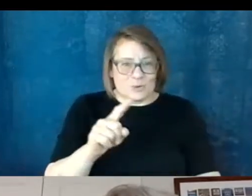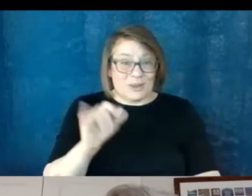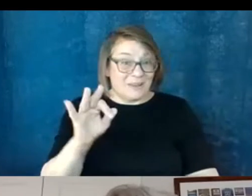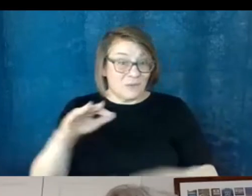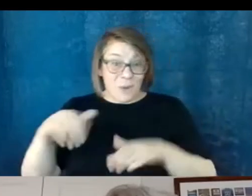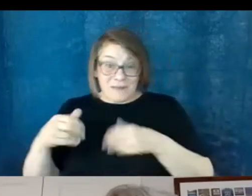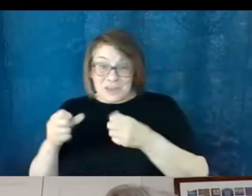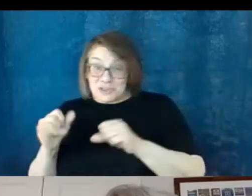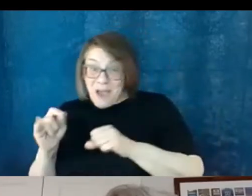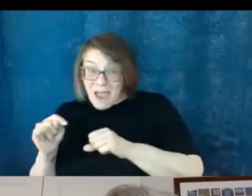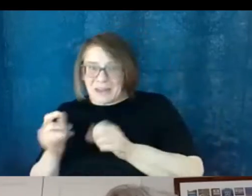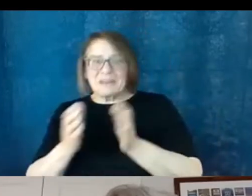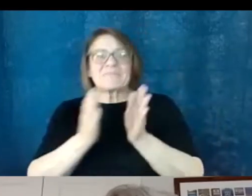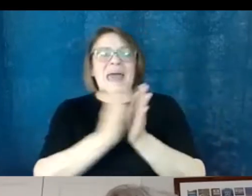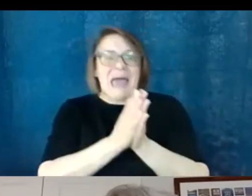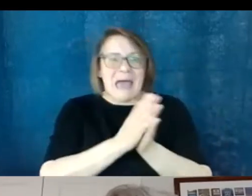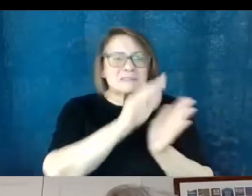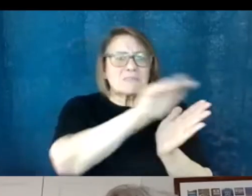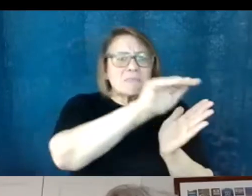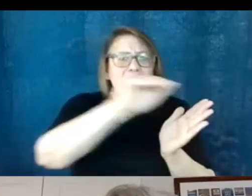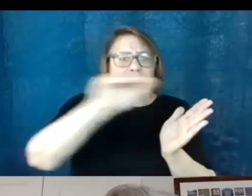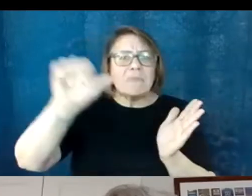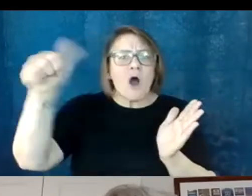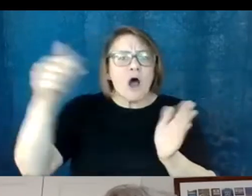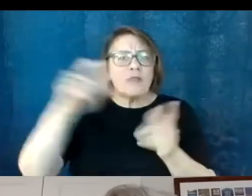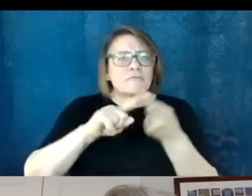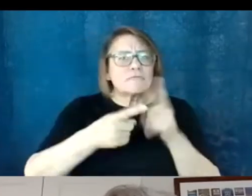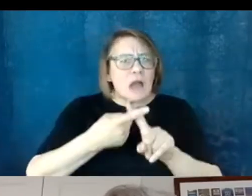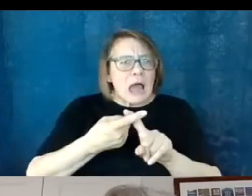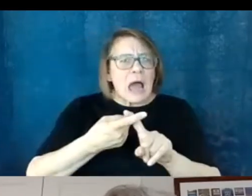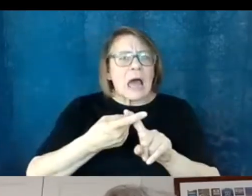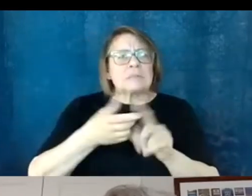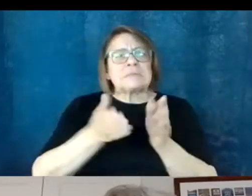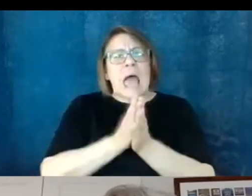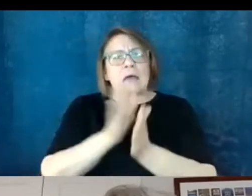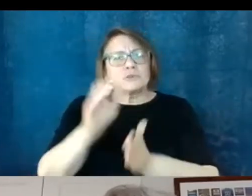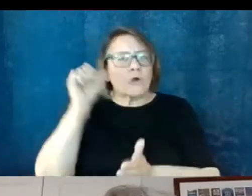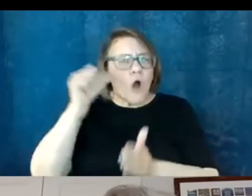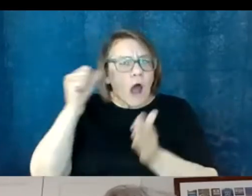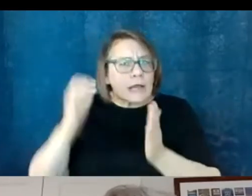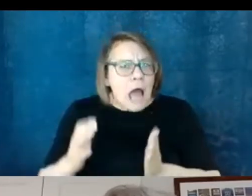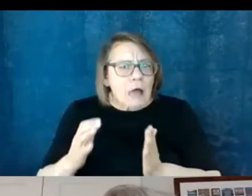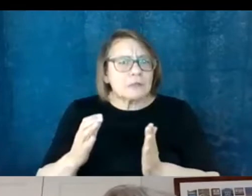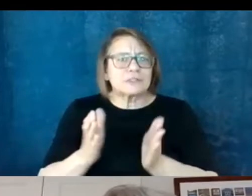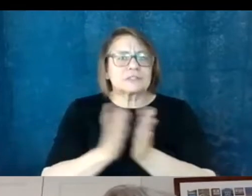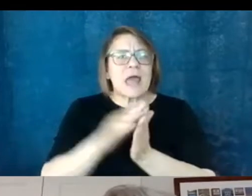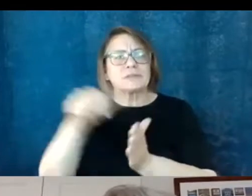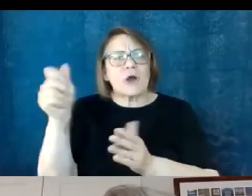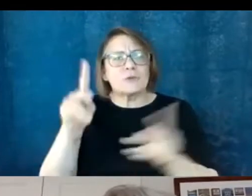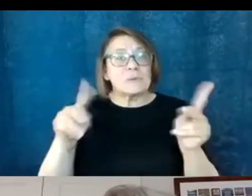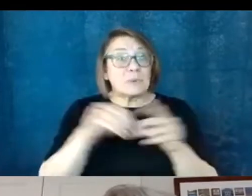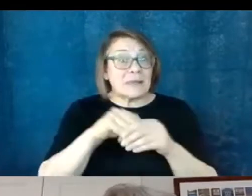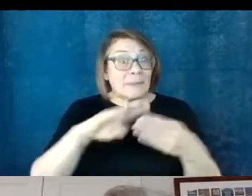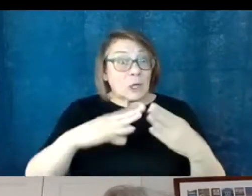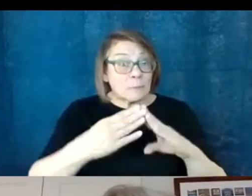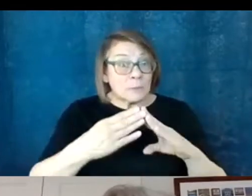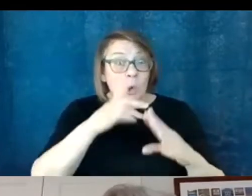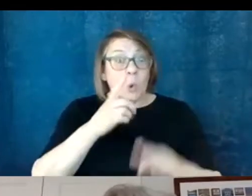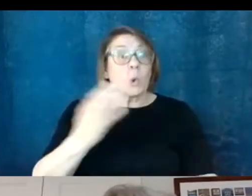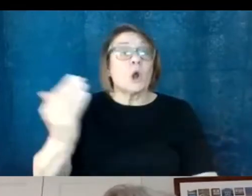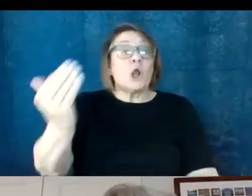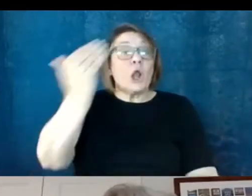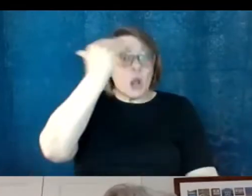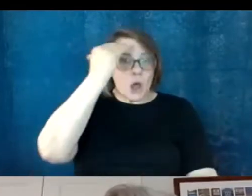definitely ask around other deaf and hard of hearing people, ask your audiologist, ask others in the community who might know